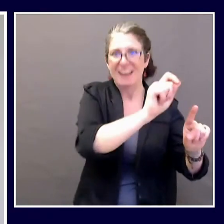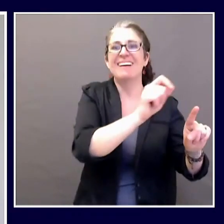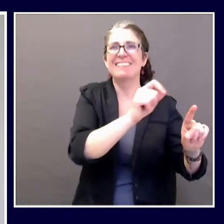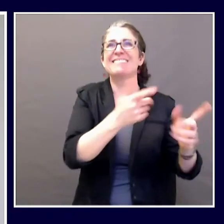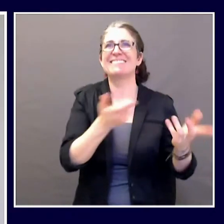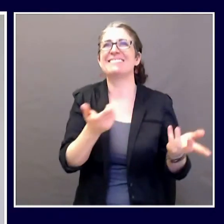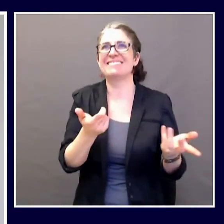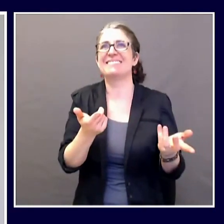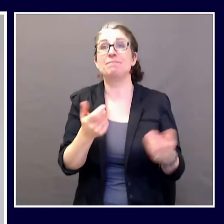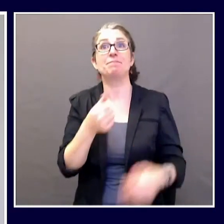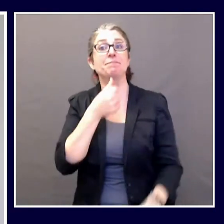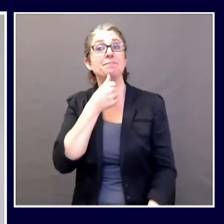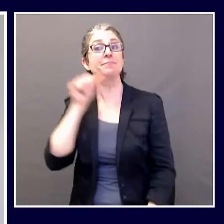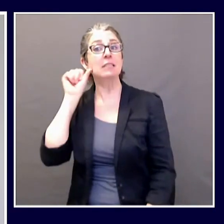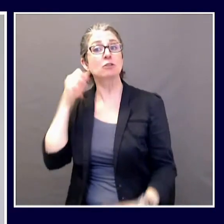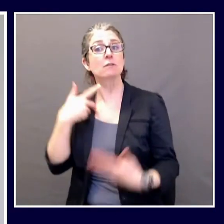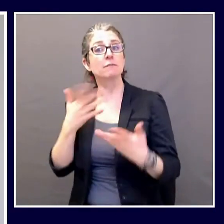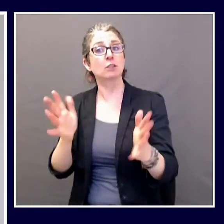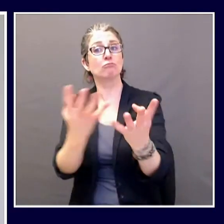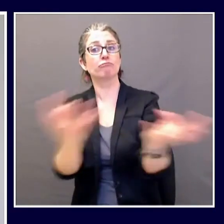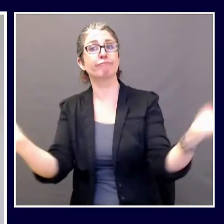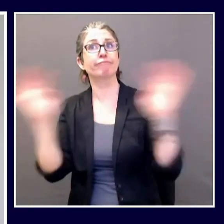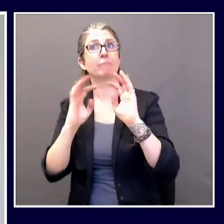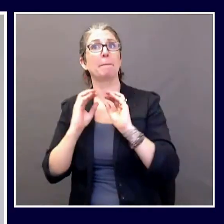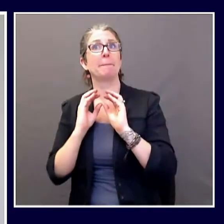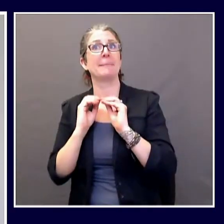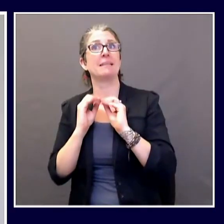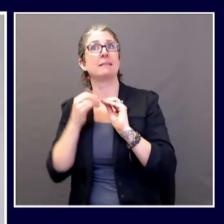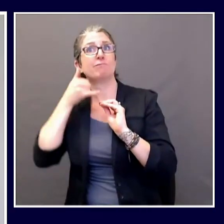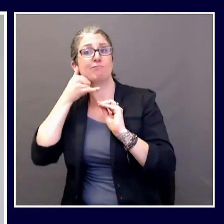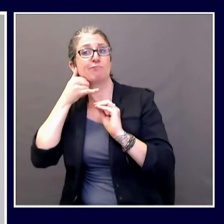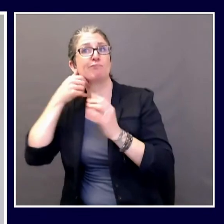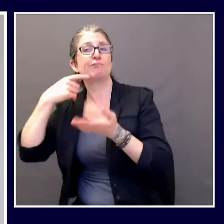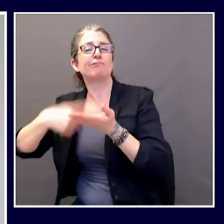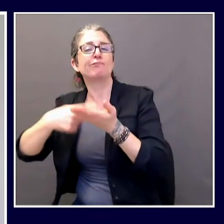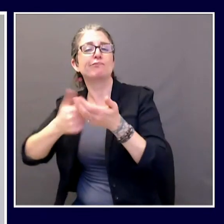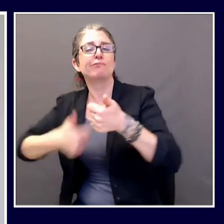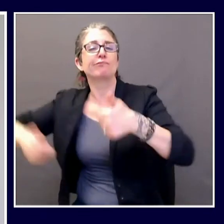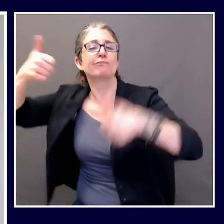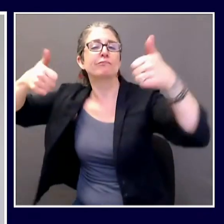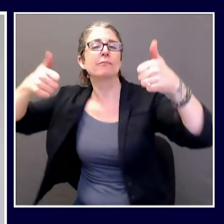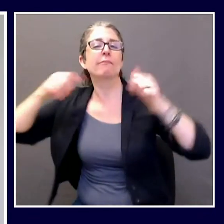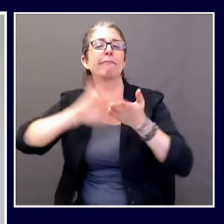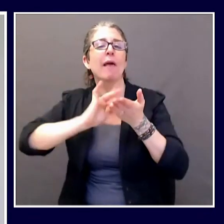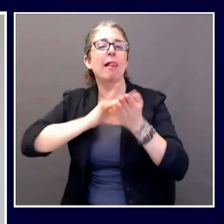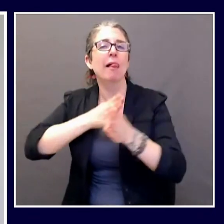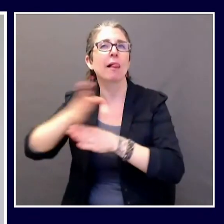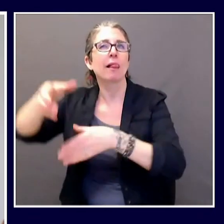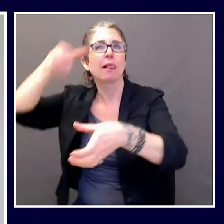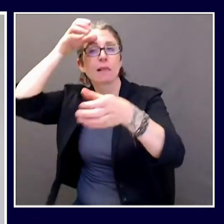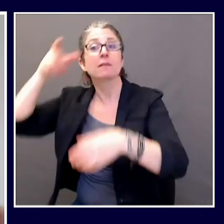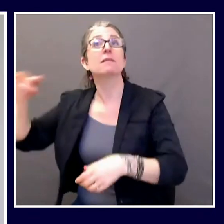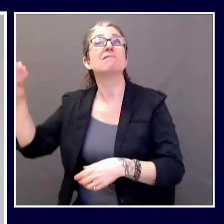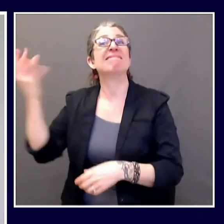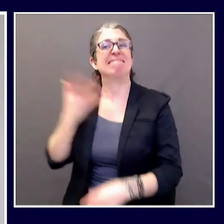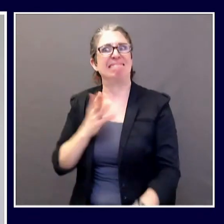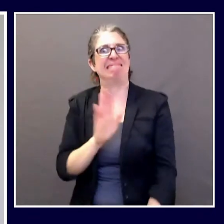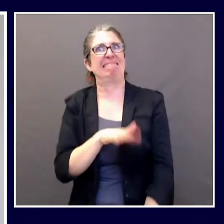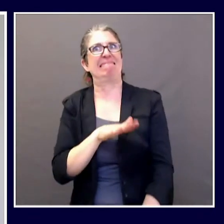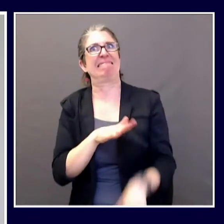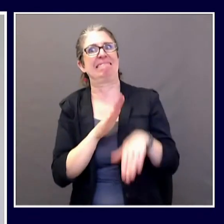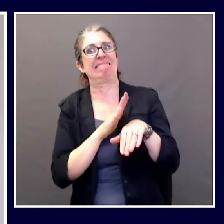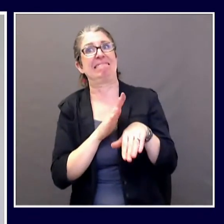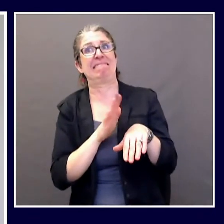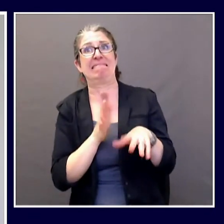greater throughput. So we welcome the increase in supply. We're going to do everything we can to make sure we can get it